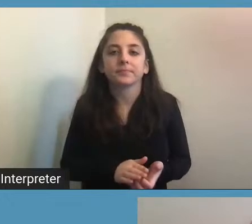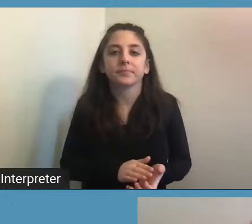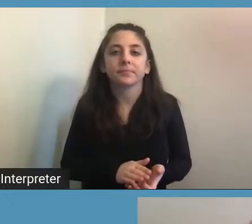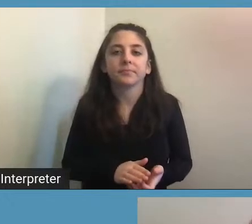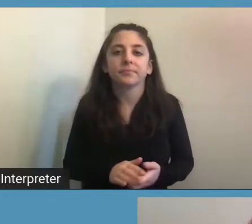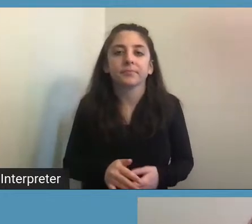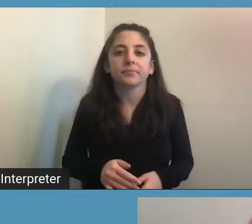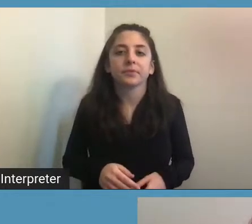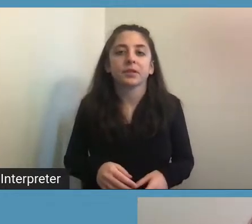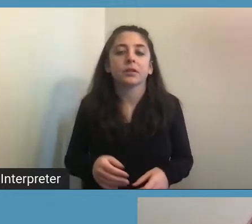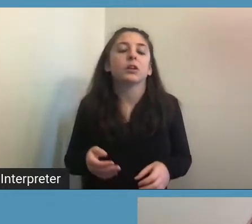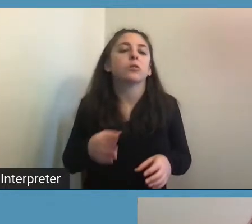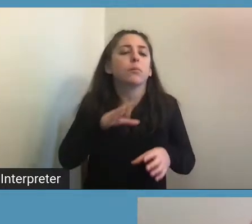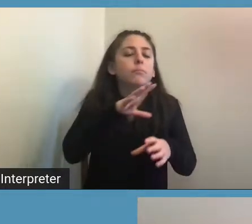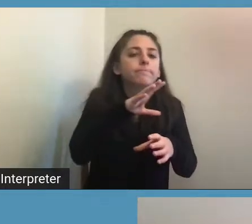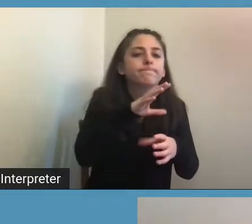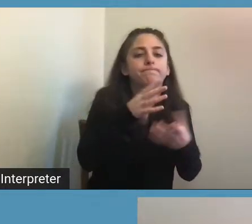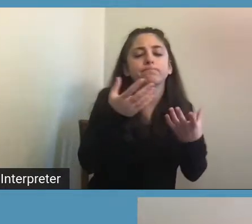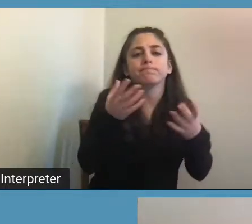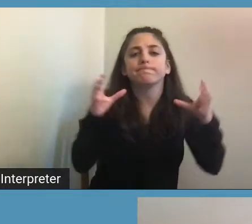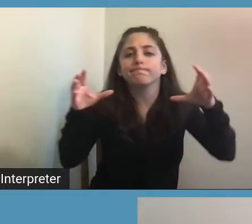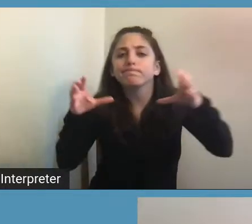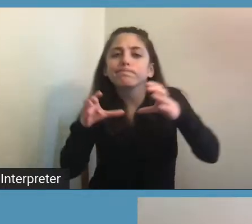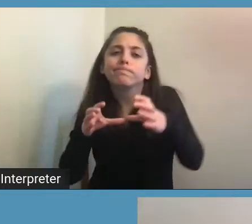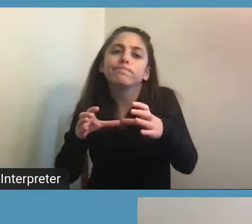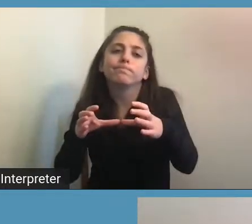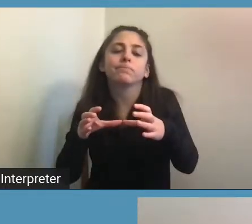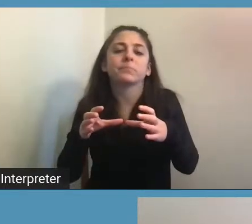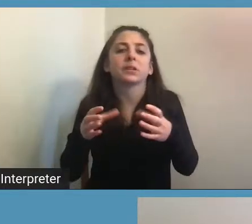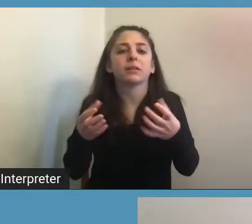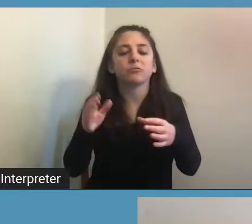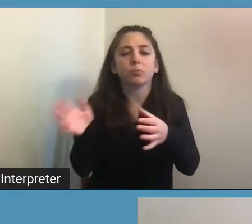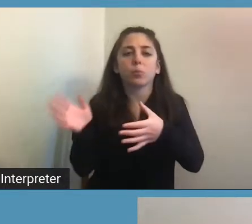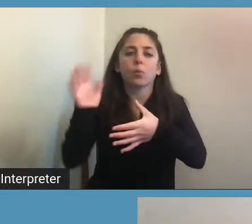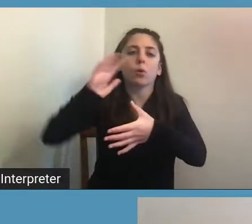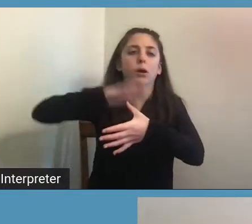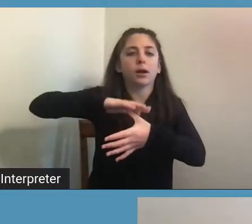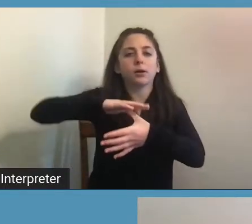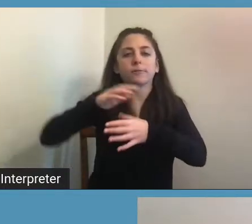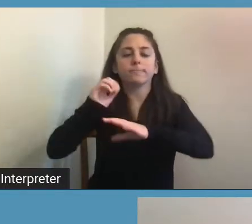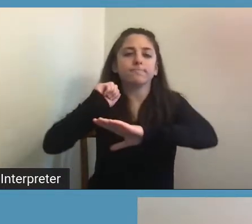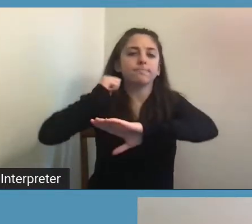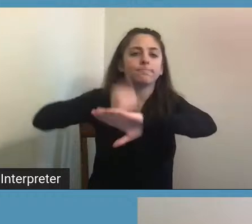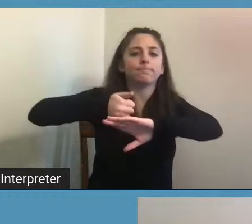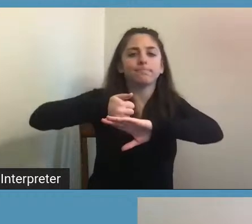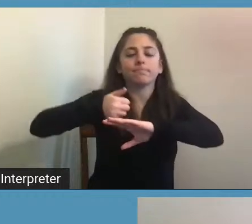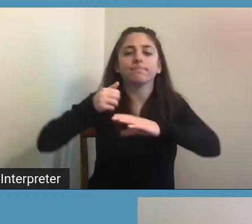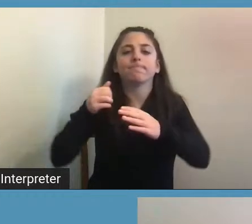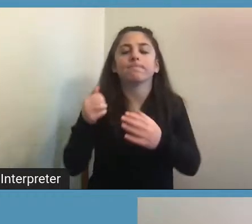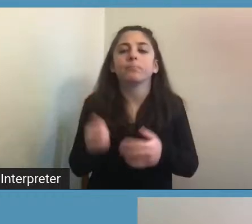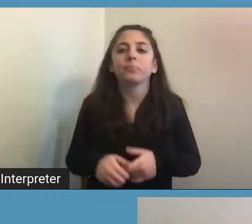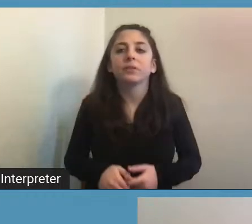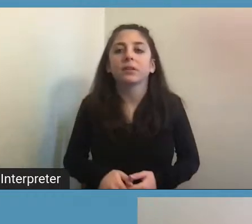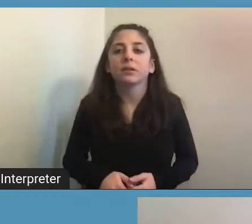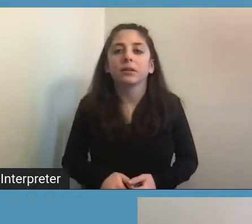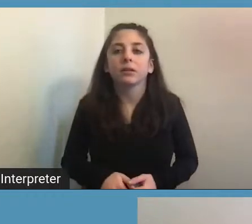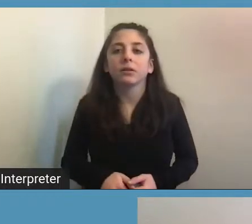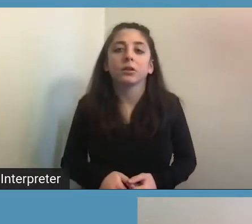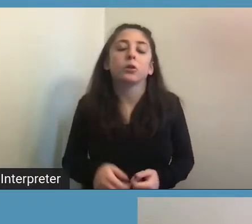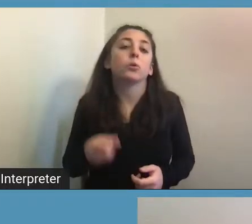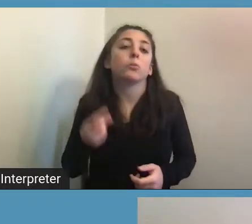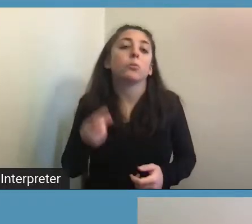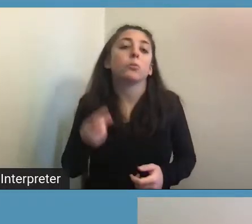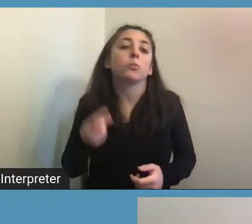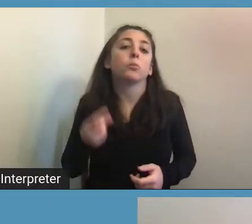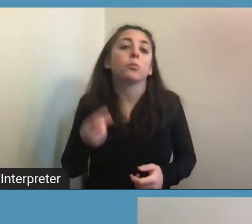like combine as many things as you can, then set your own priorities. Because the other things, like again, you're one person,